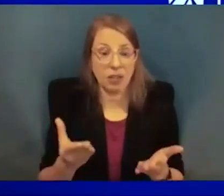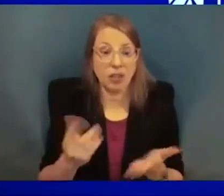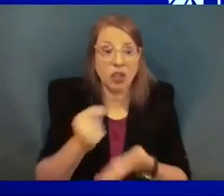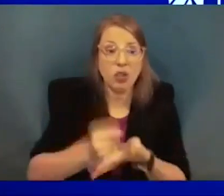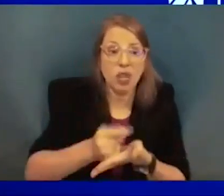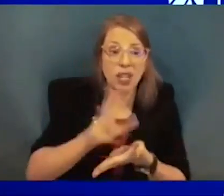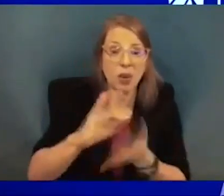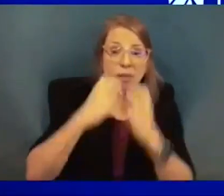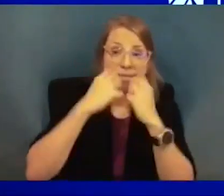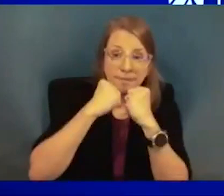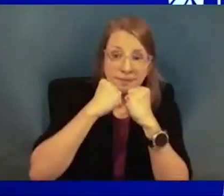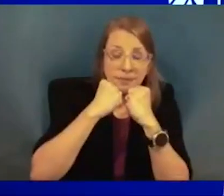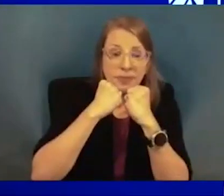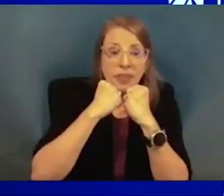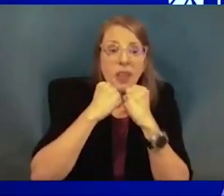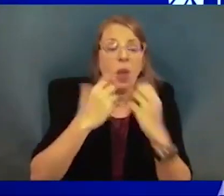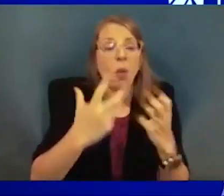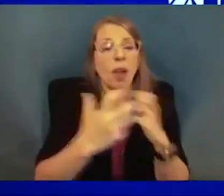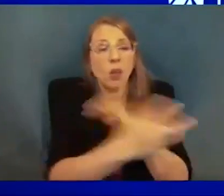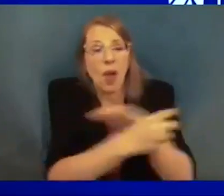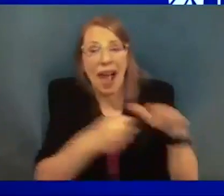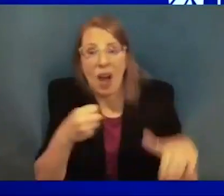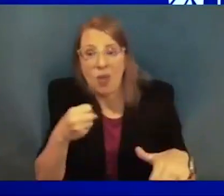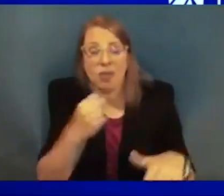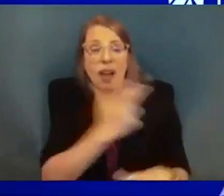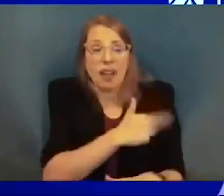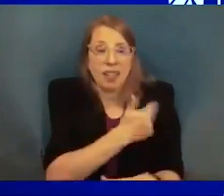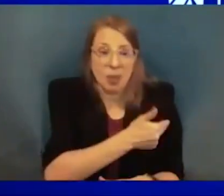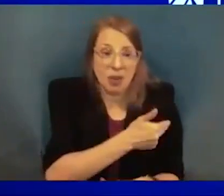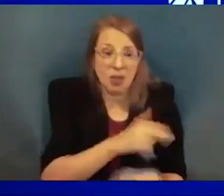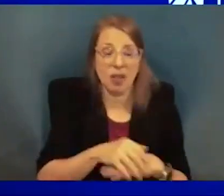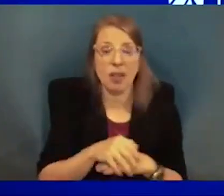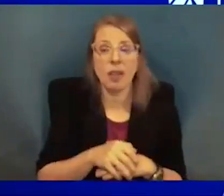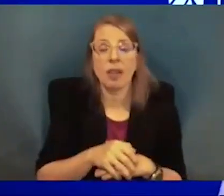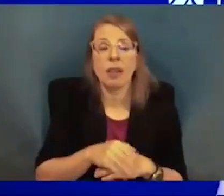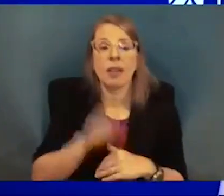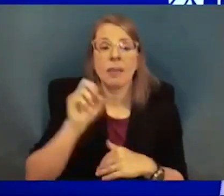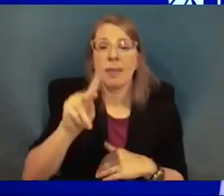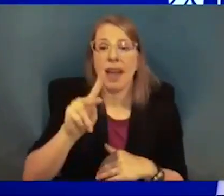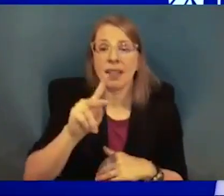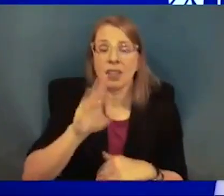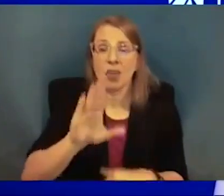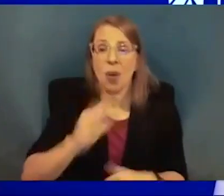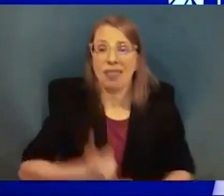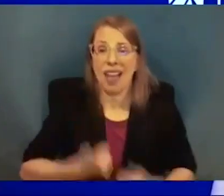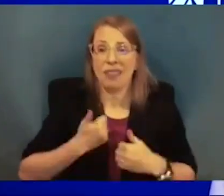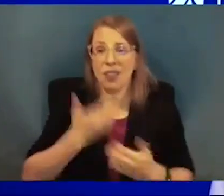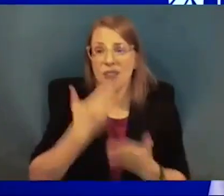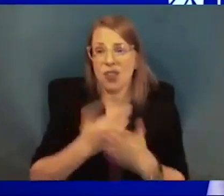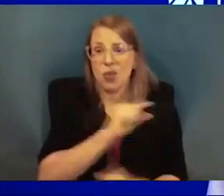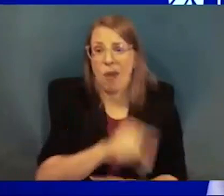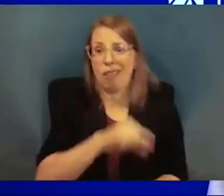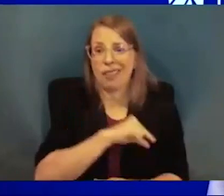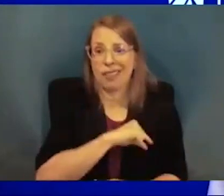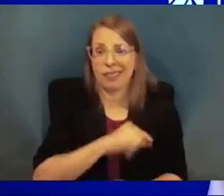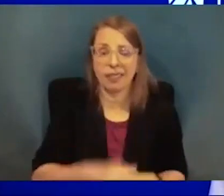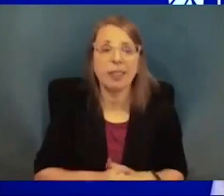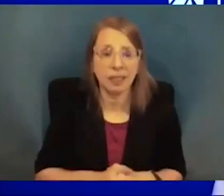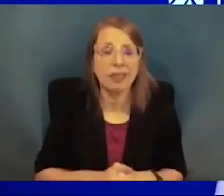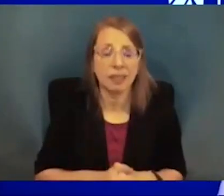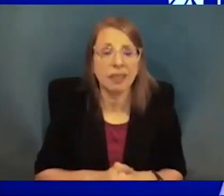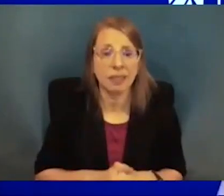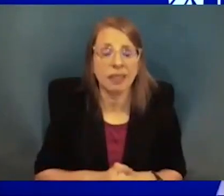of the hospital, and again, get you back to a good quality of life. There's no truth to the hospitals